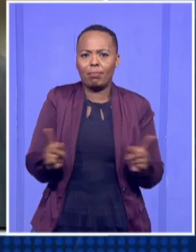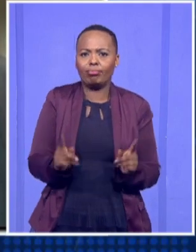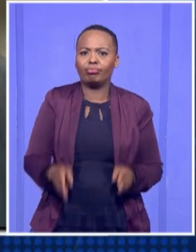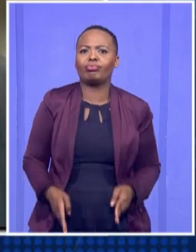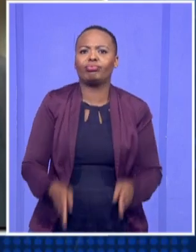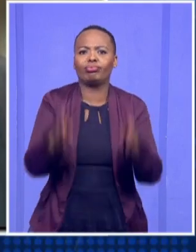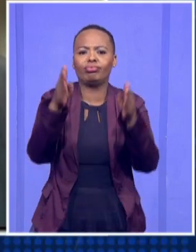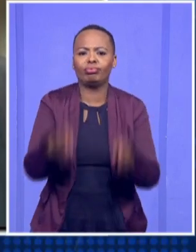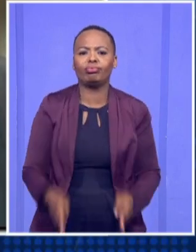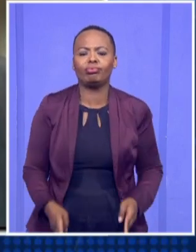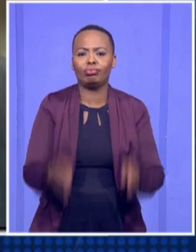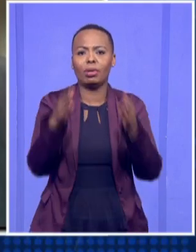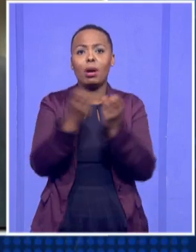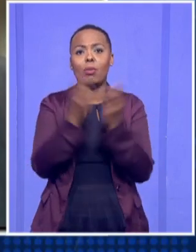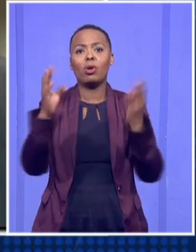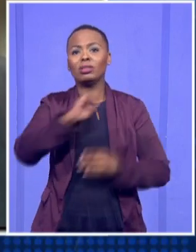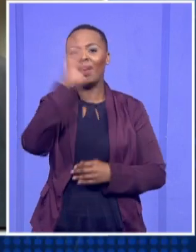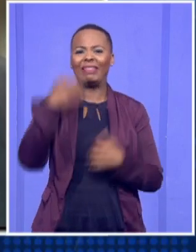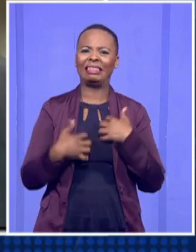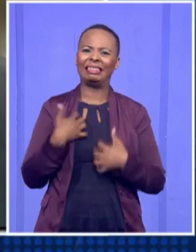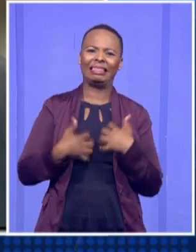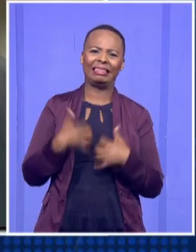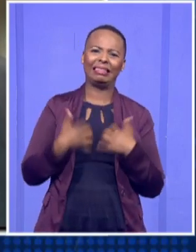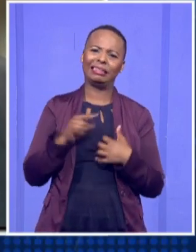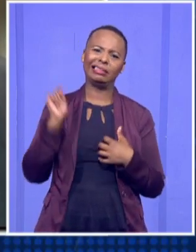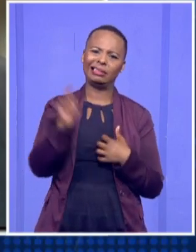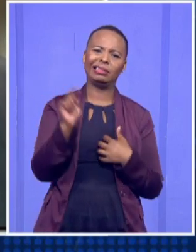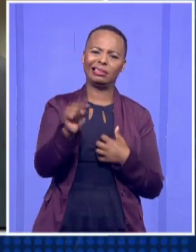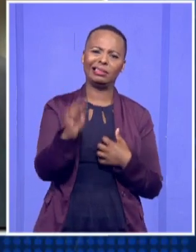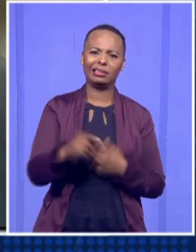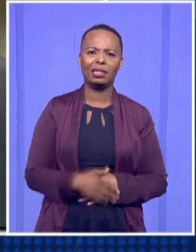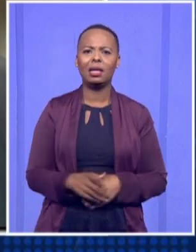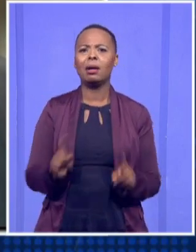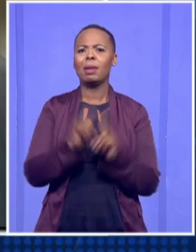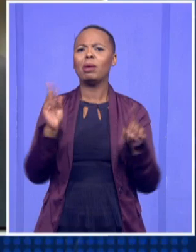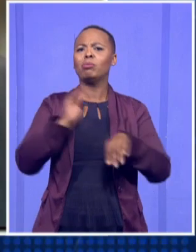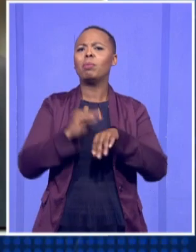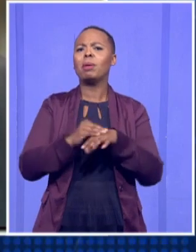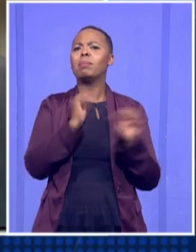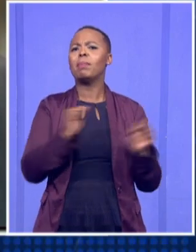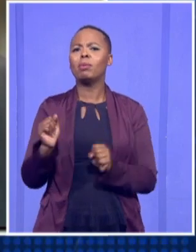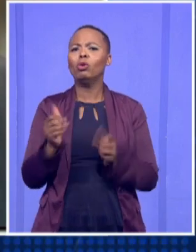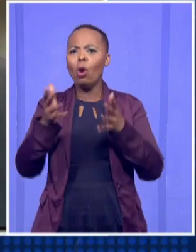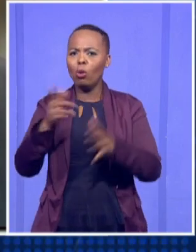leaves so many South Africans frustrated. Why are we still sitting with this problem?